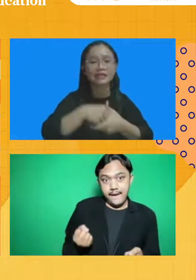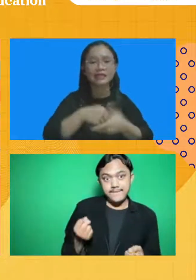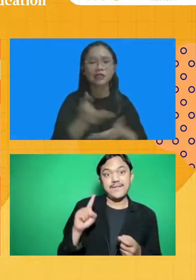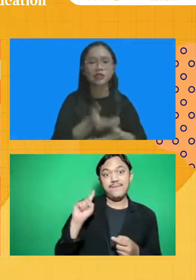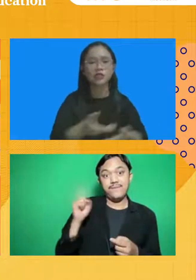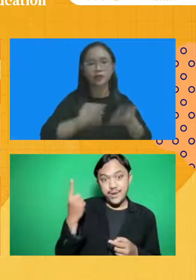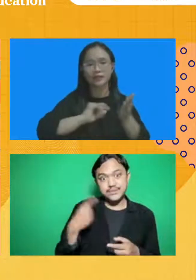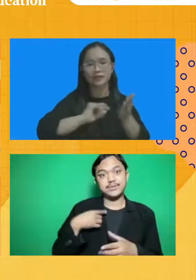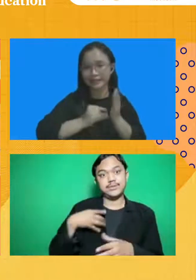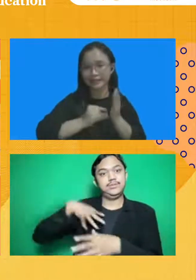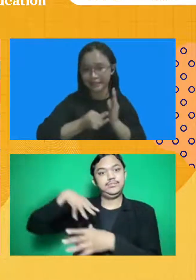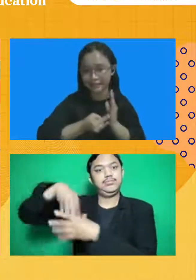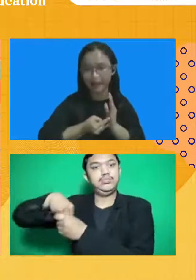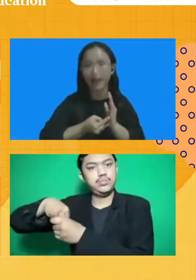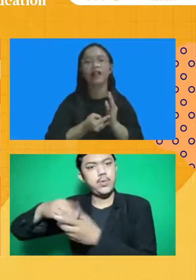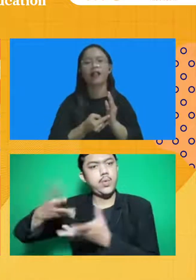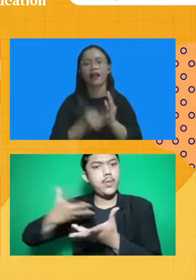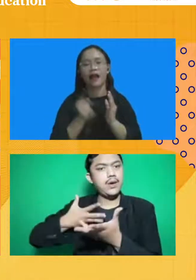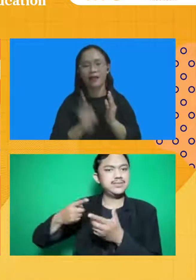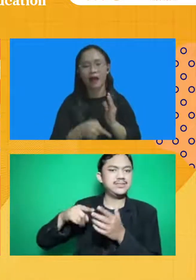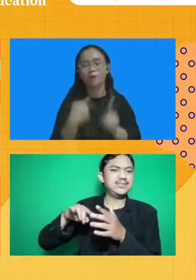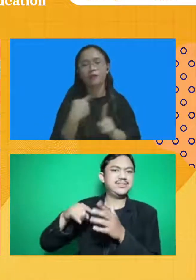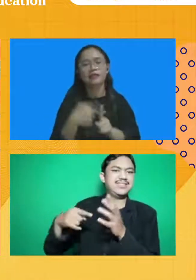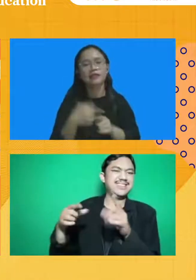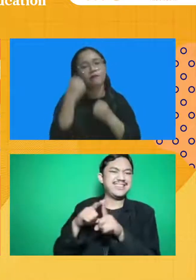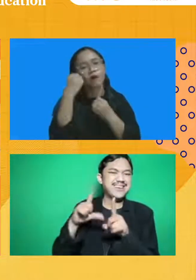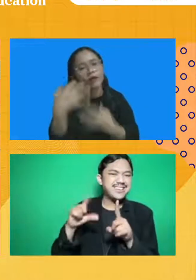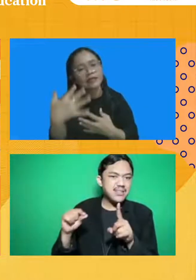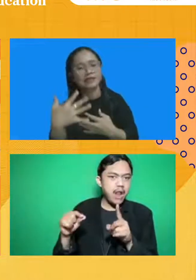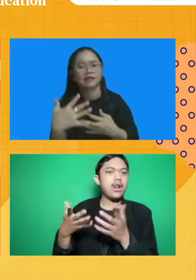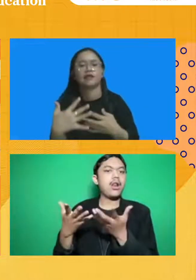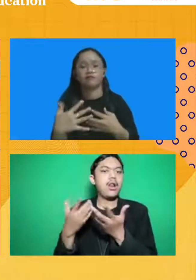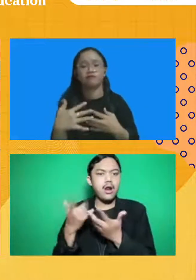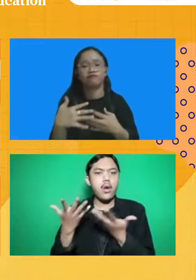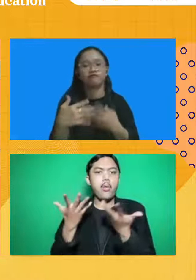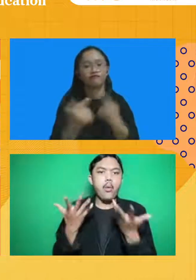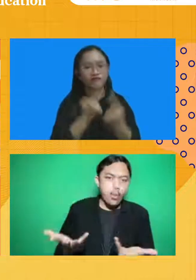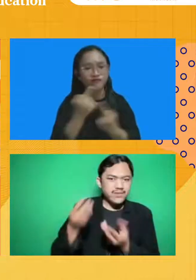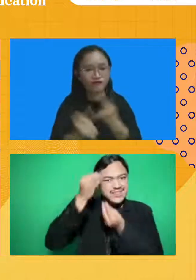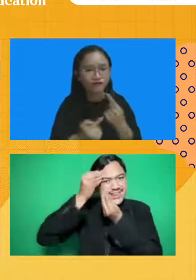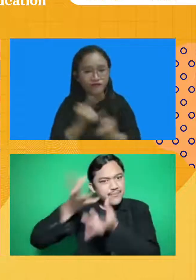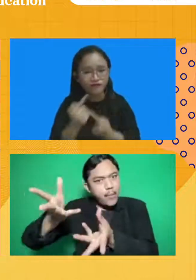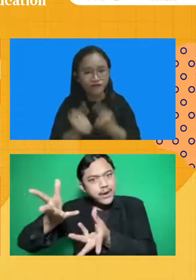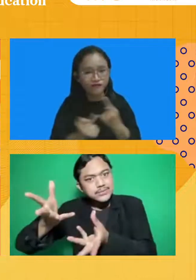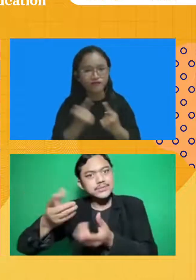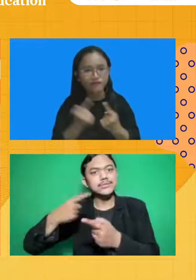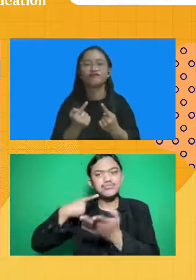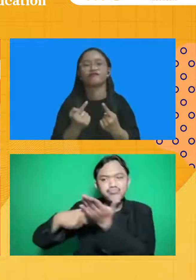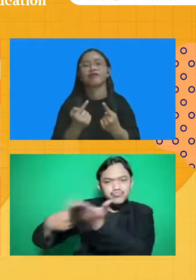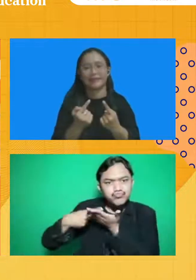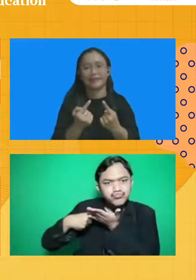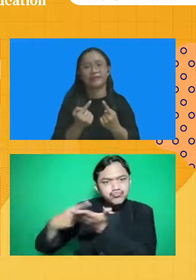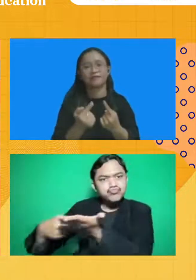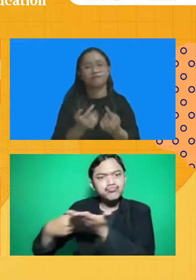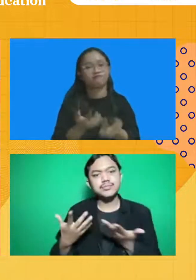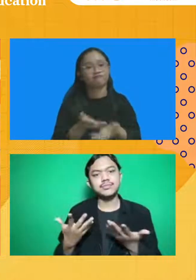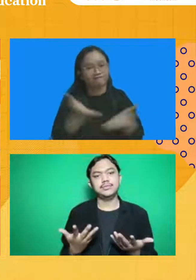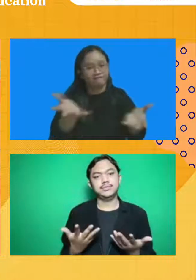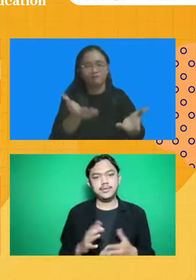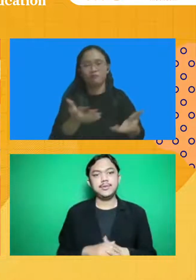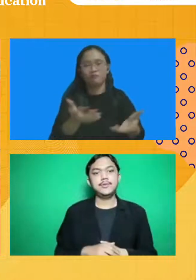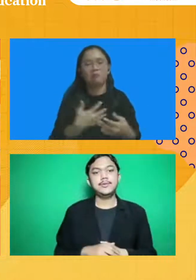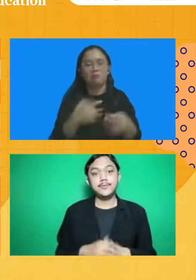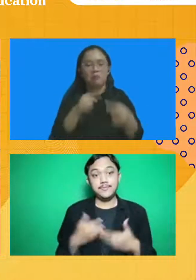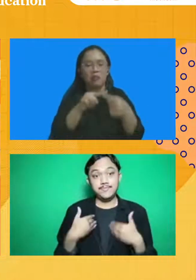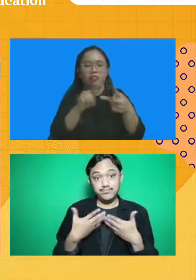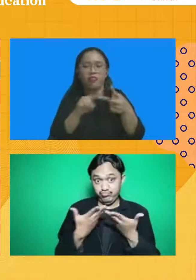have interactive and informative discussions. Right now, you can join and discuss in breakout room.